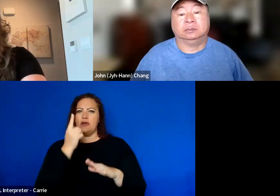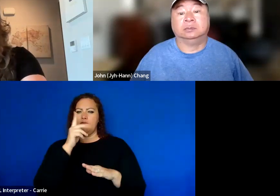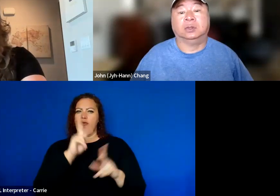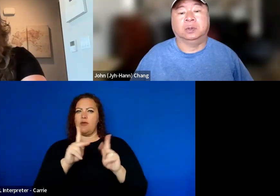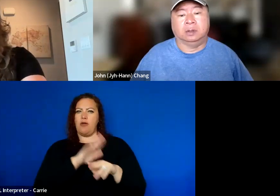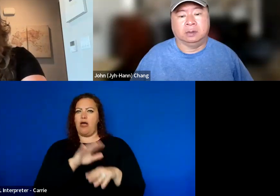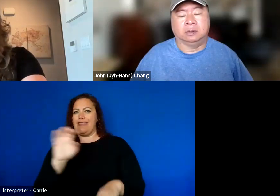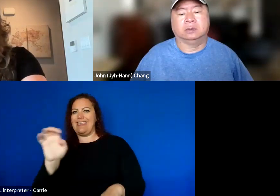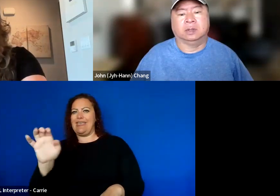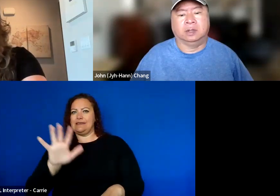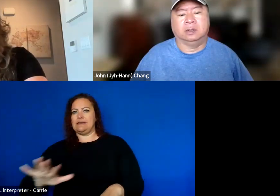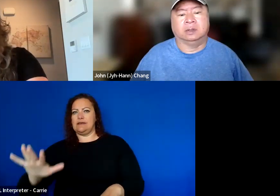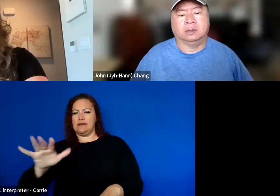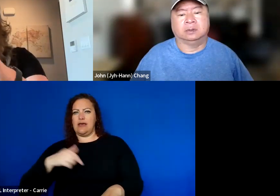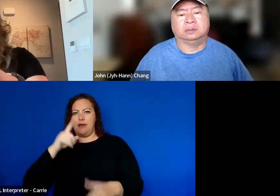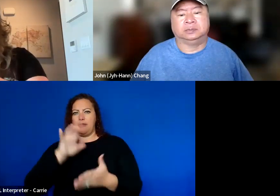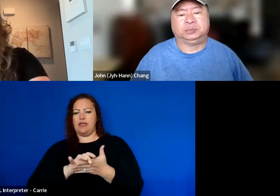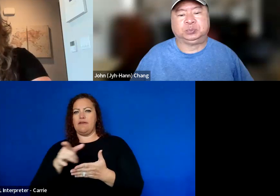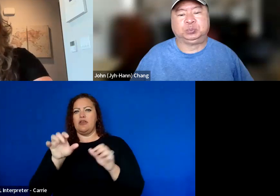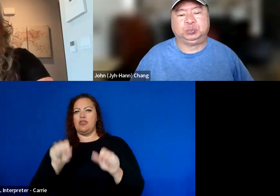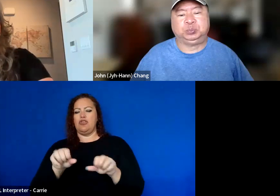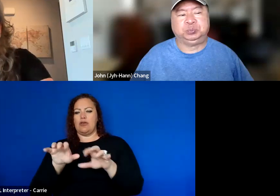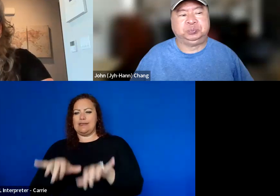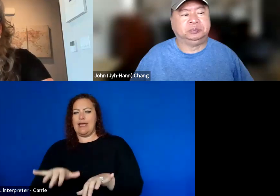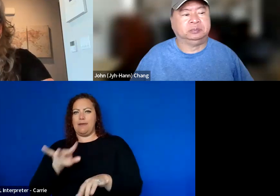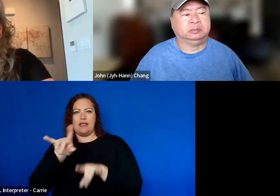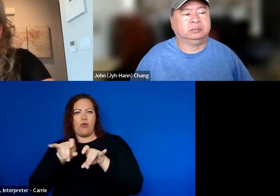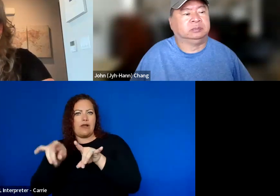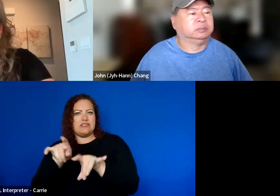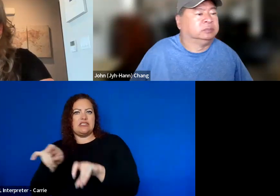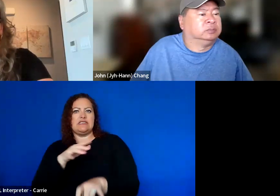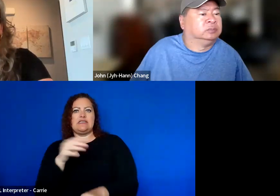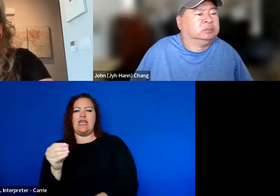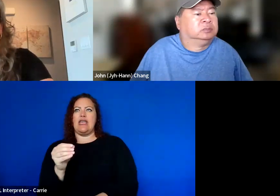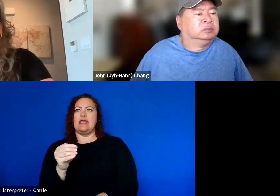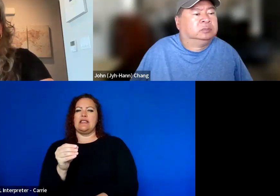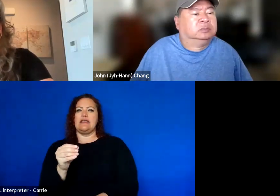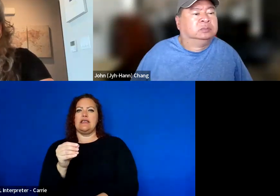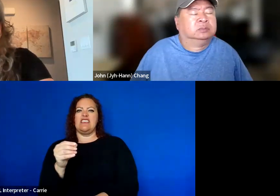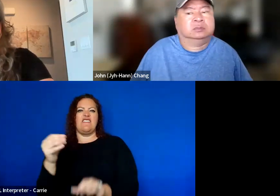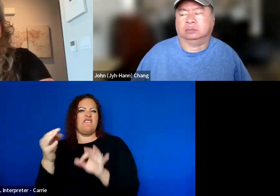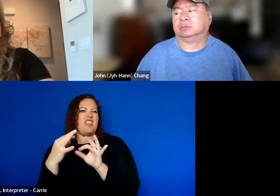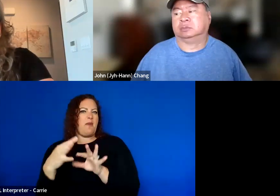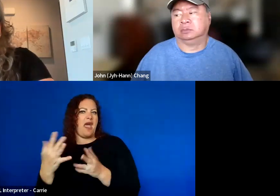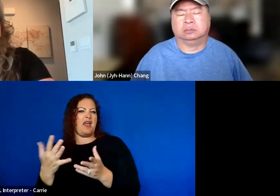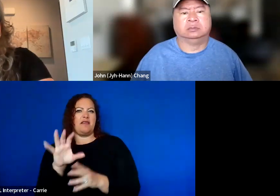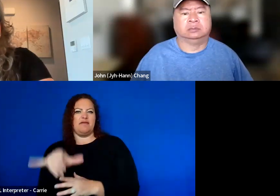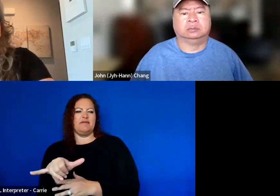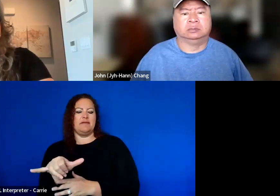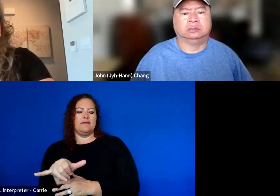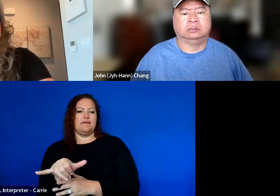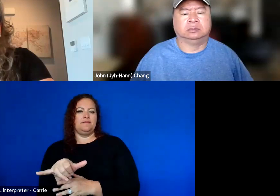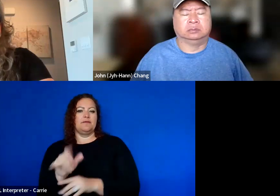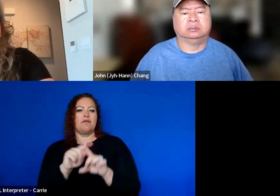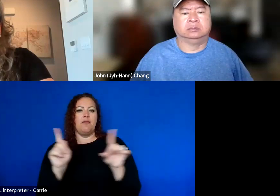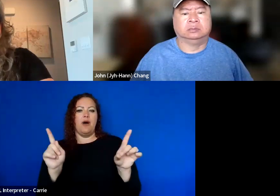Coast, I believe, where you can put in questions and get feedback.